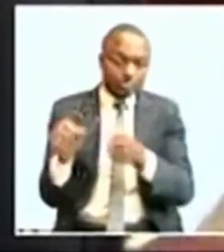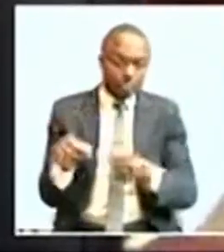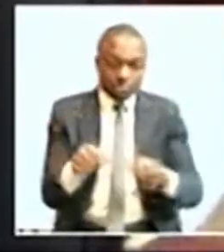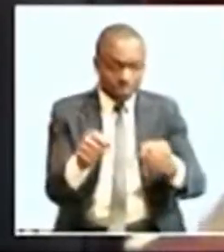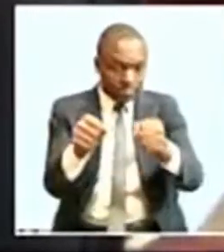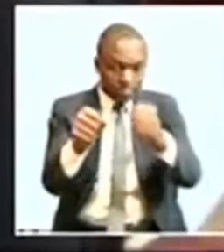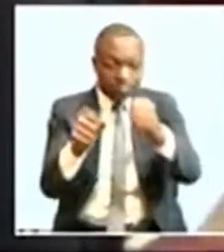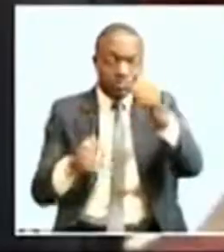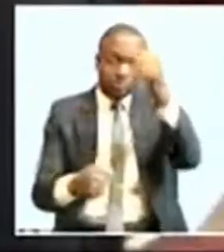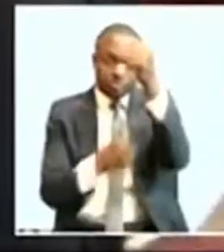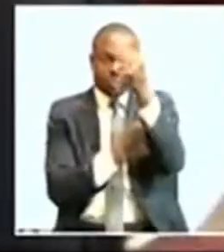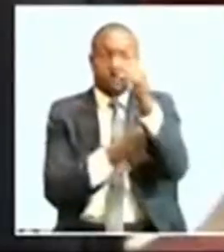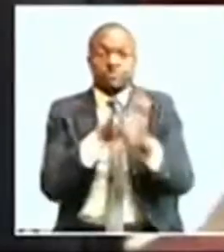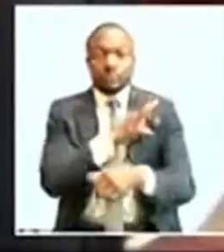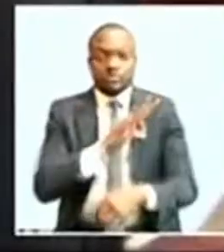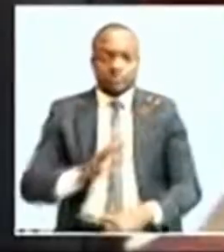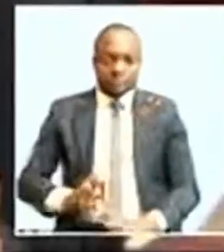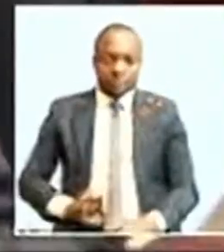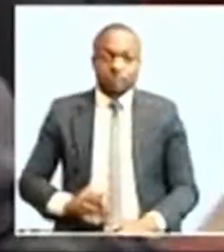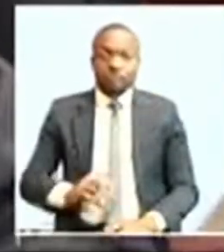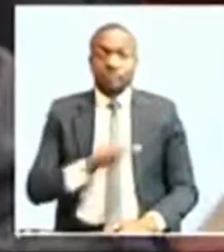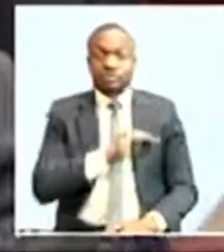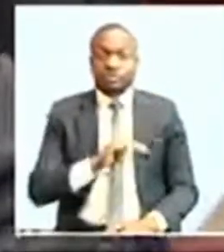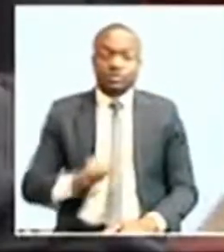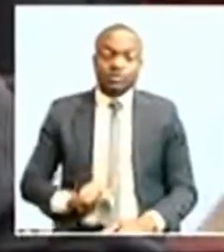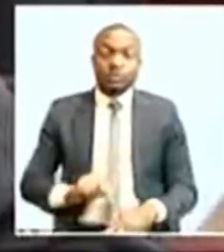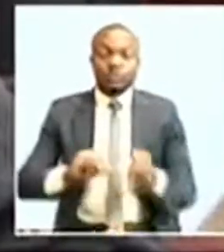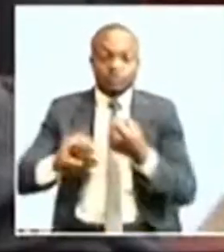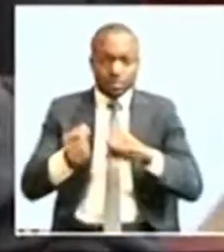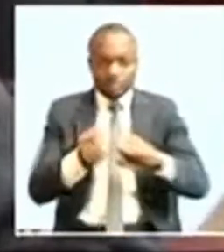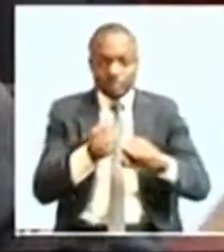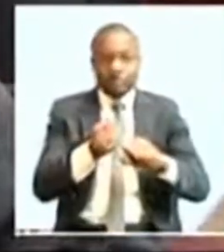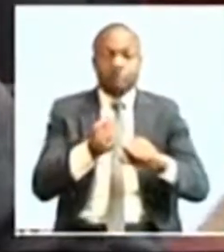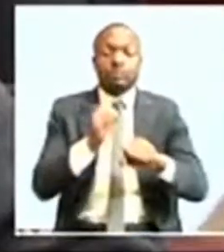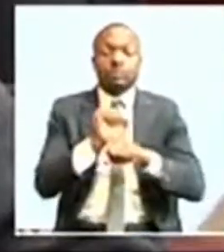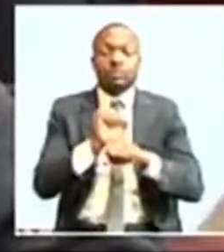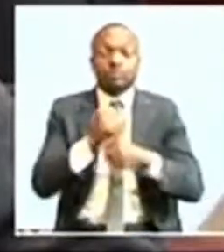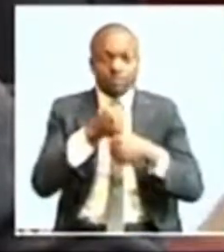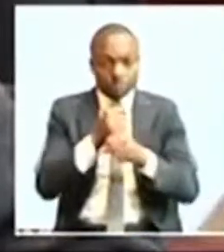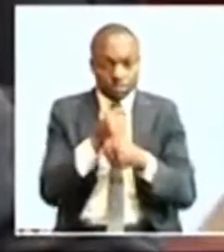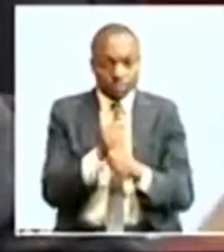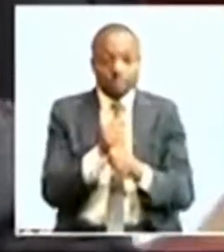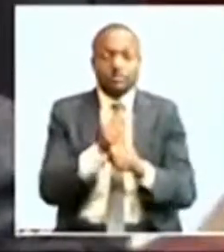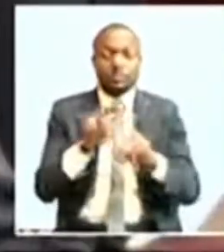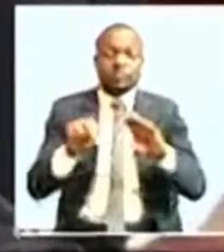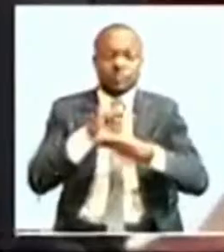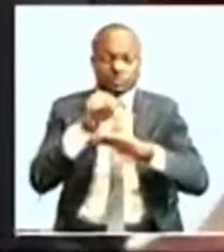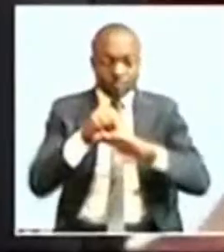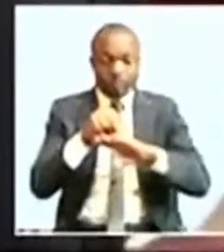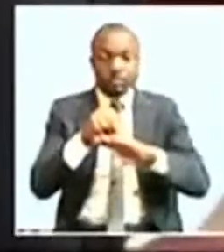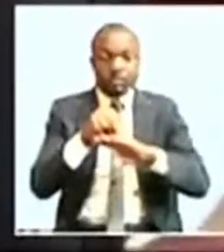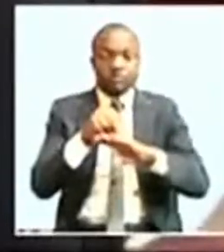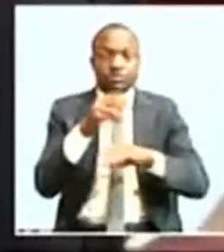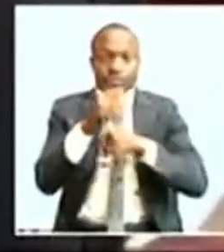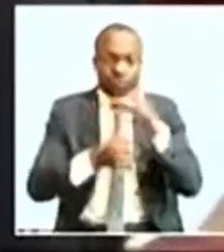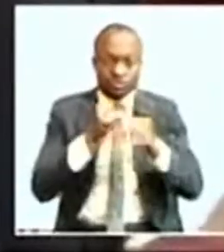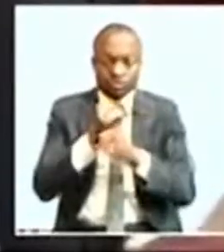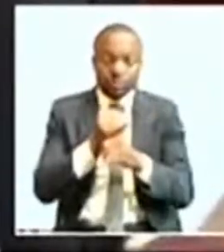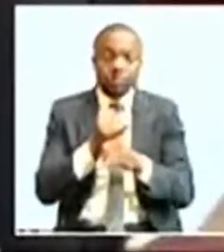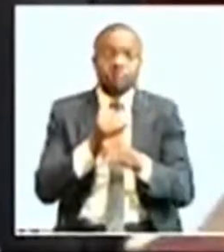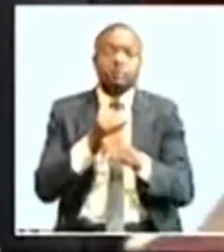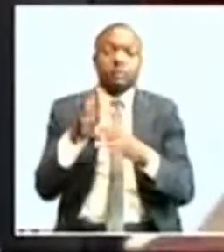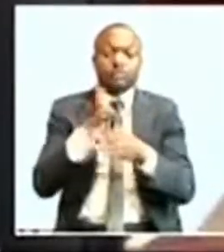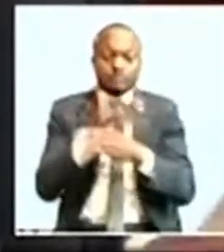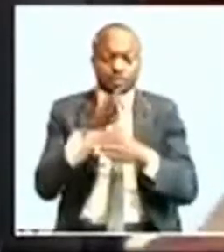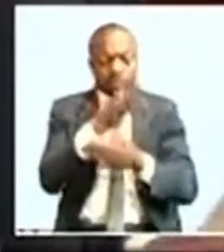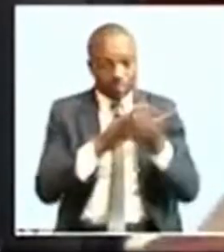for food and nutrition security, employment creation, economic diversification, and international trade. Some